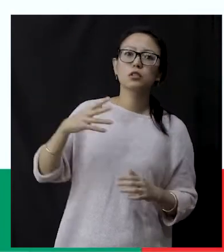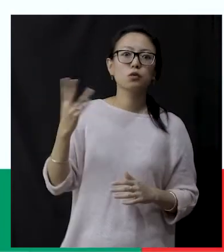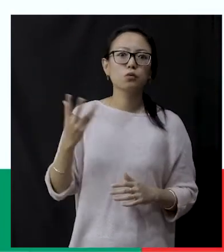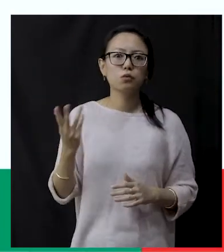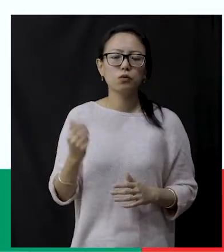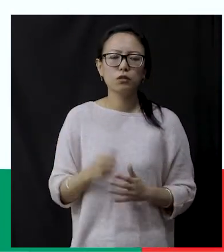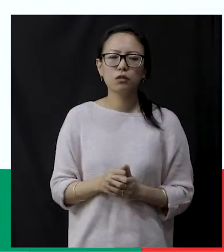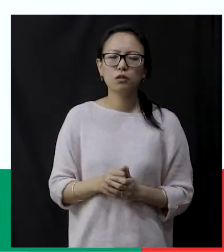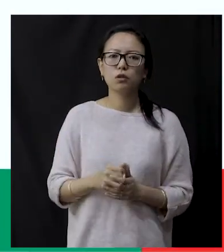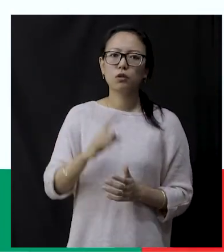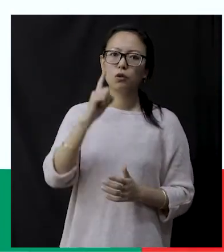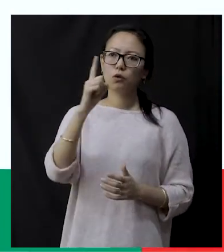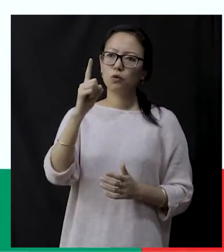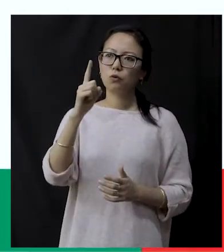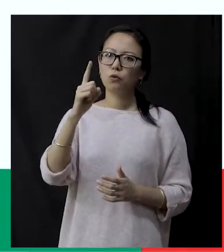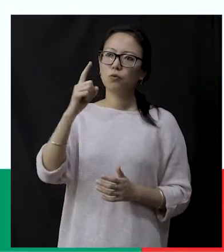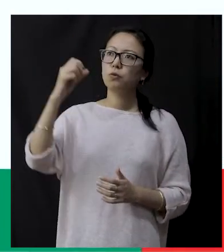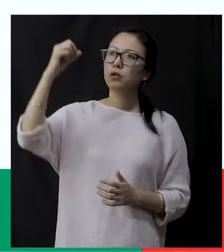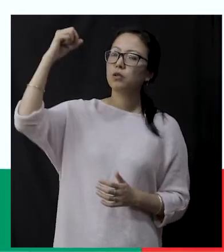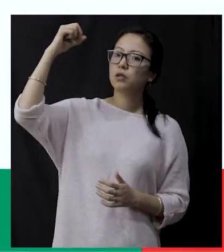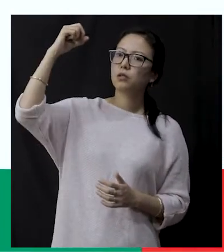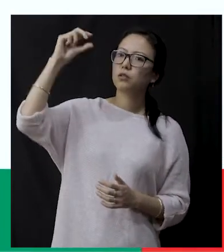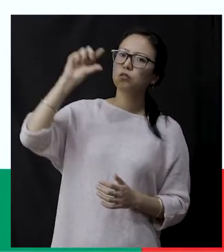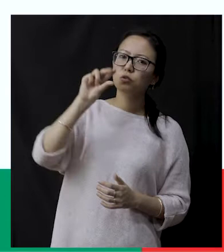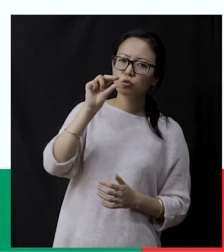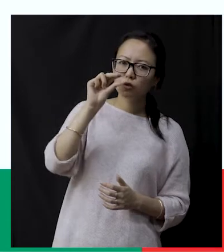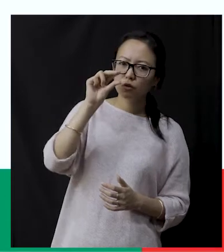One little star twinkling at me.